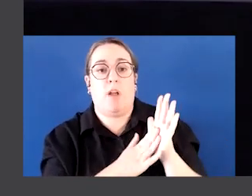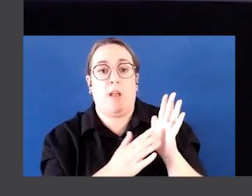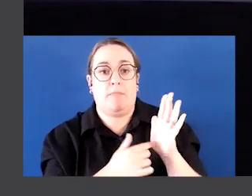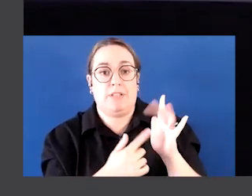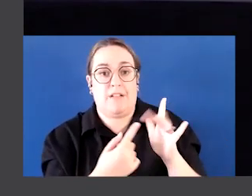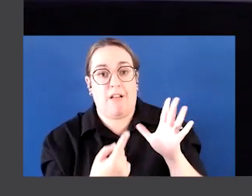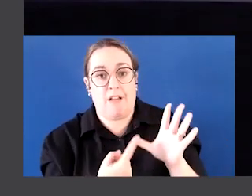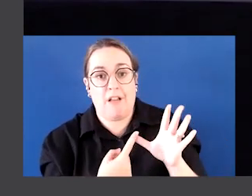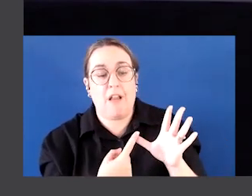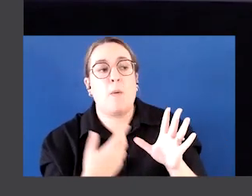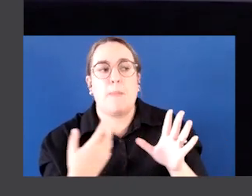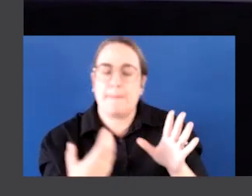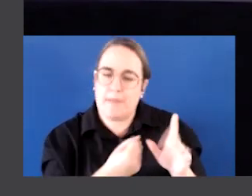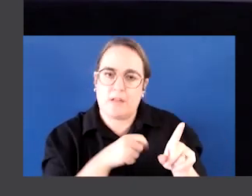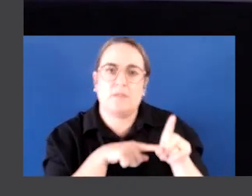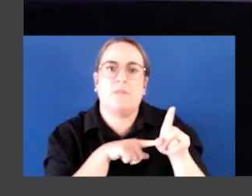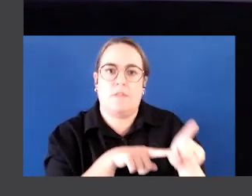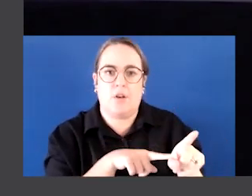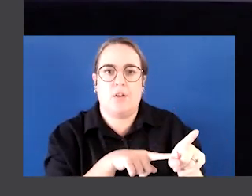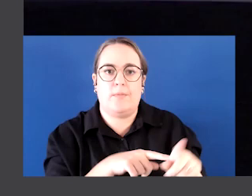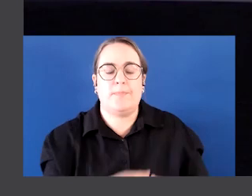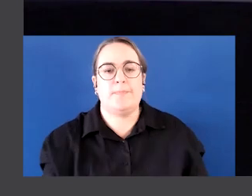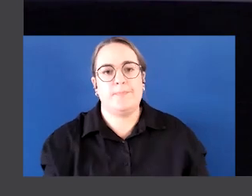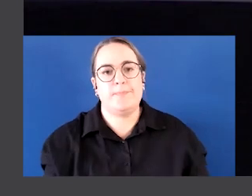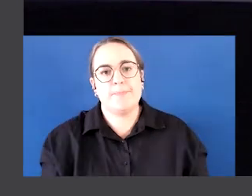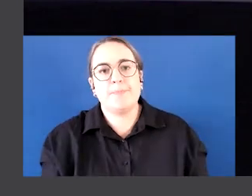of a member of MTIA sort of family.